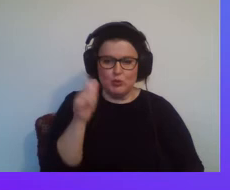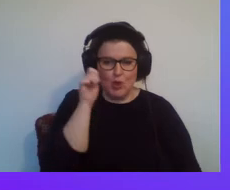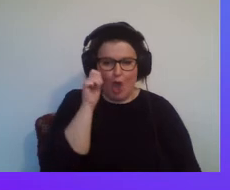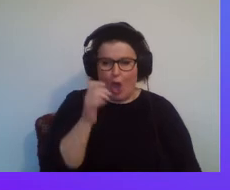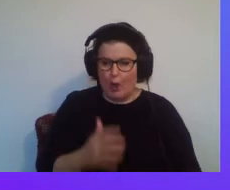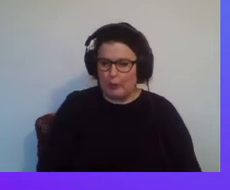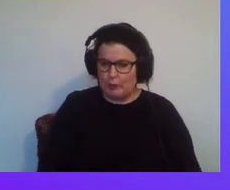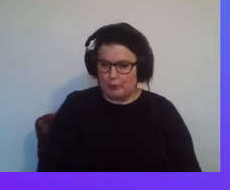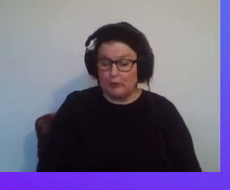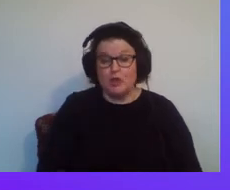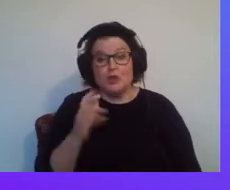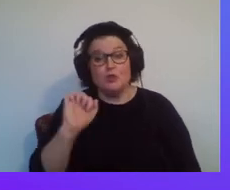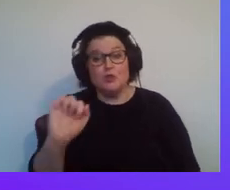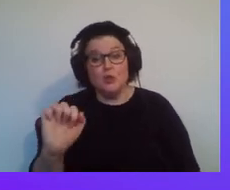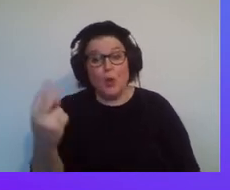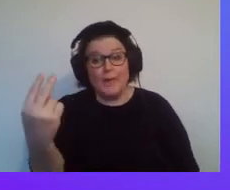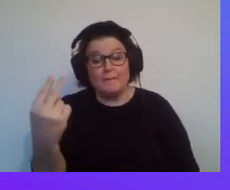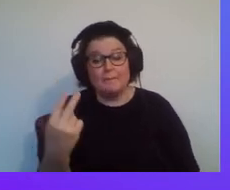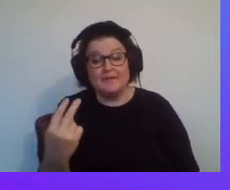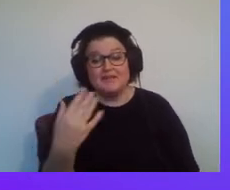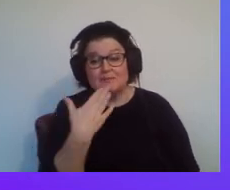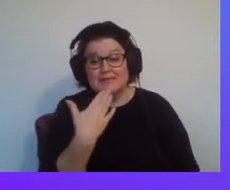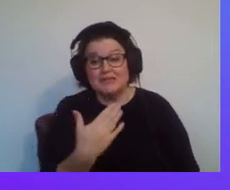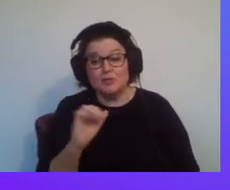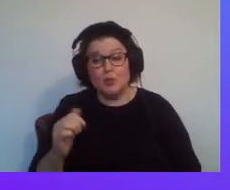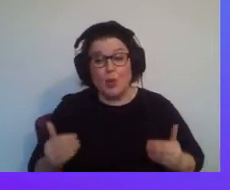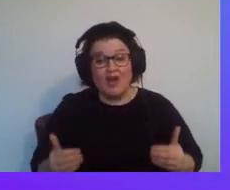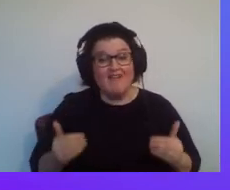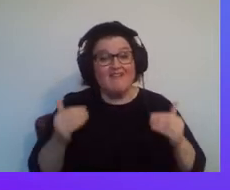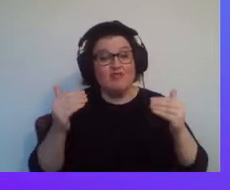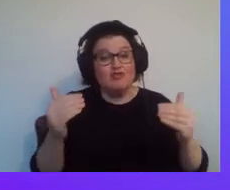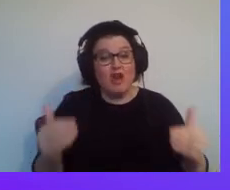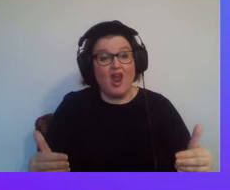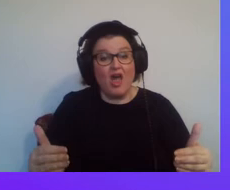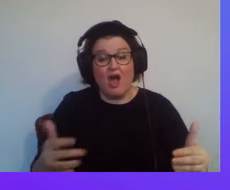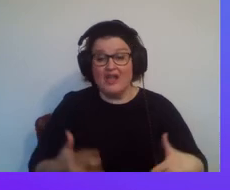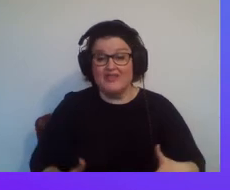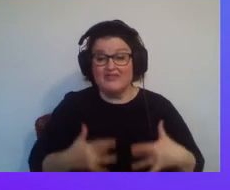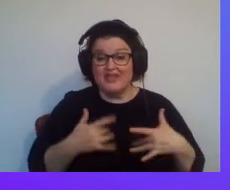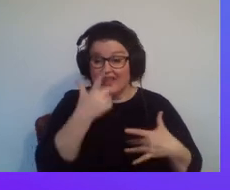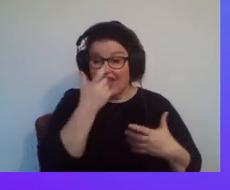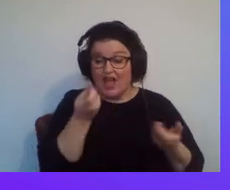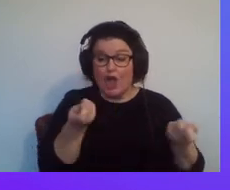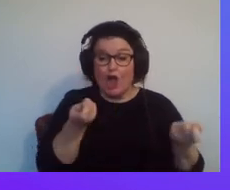your perspective of what you've had to face on the front line dealing with the COVID